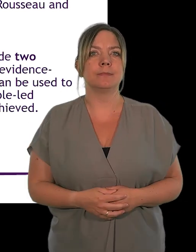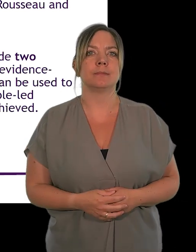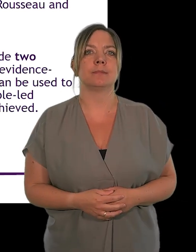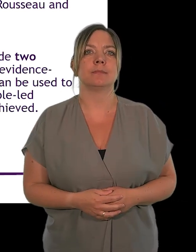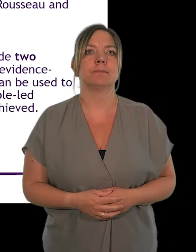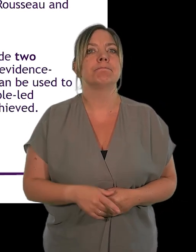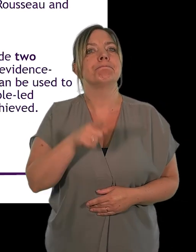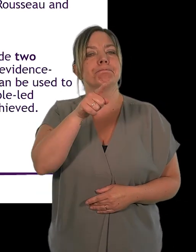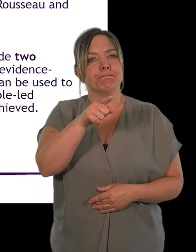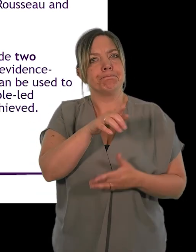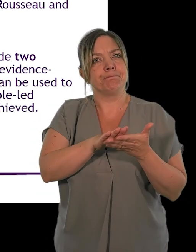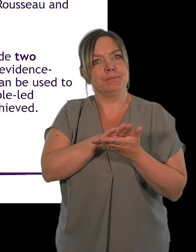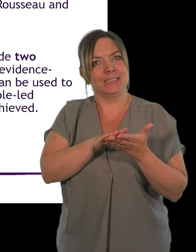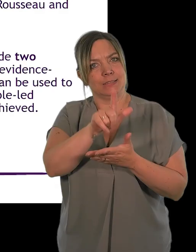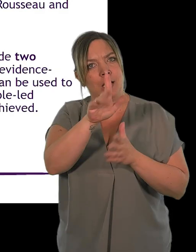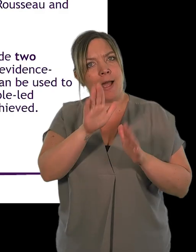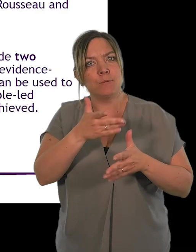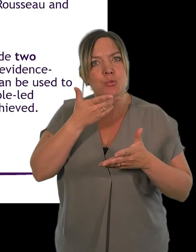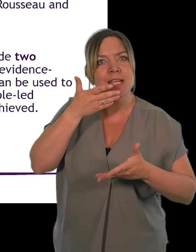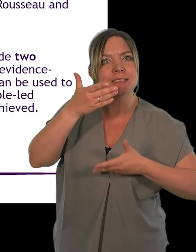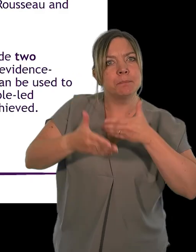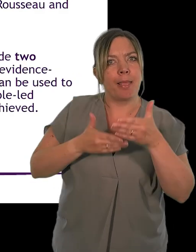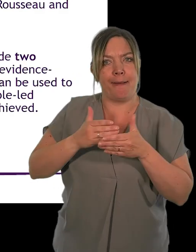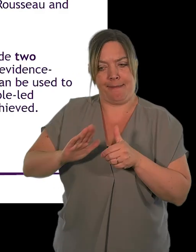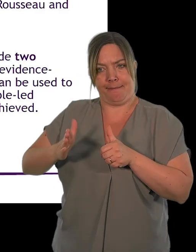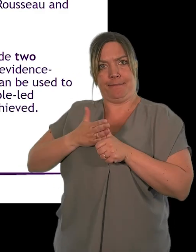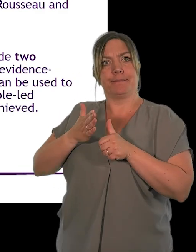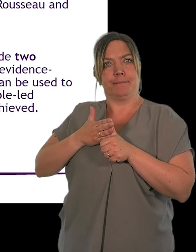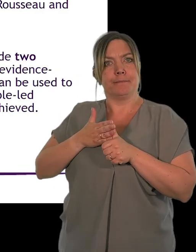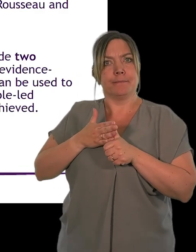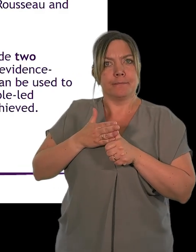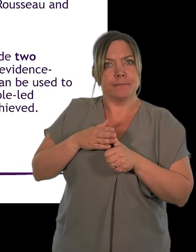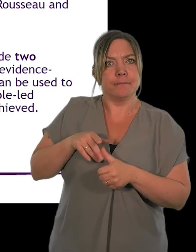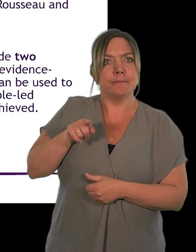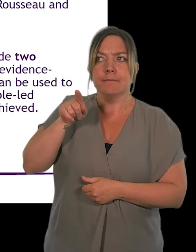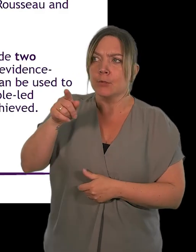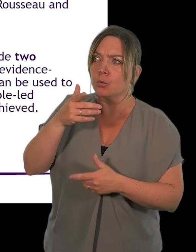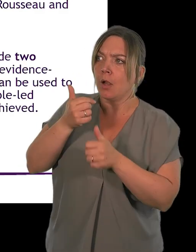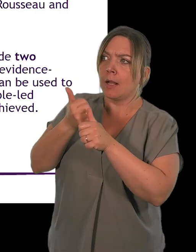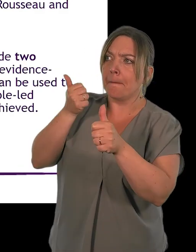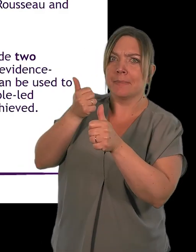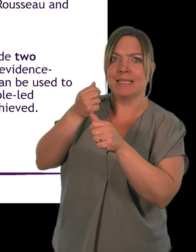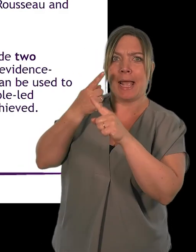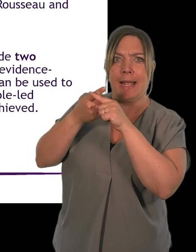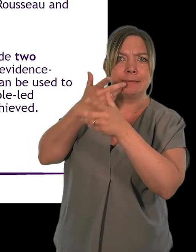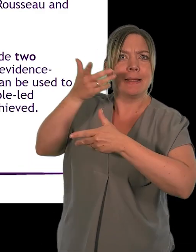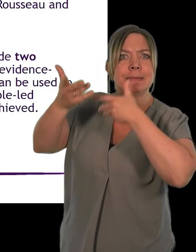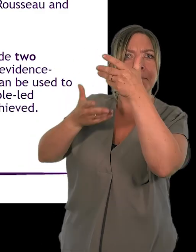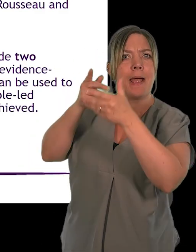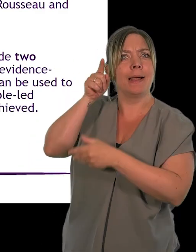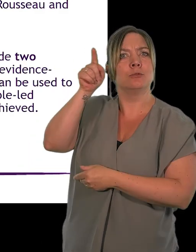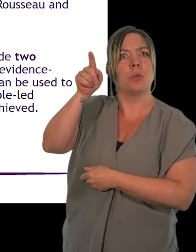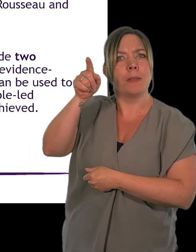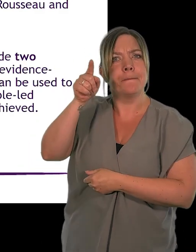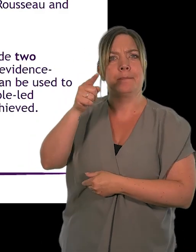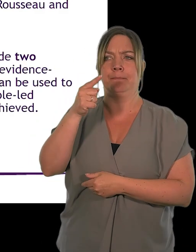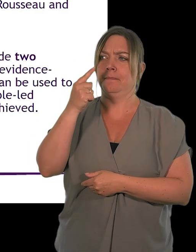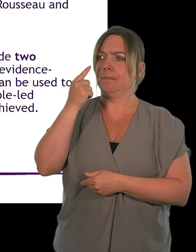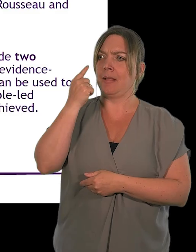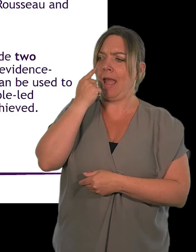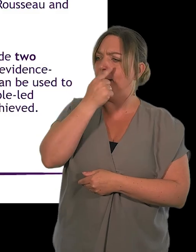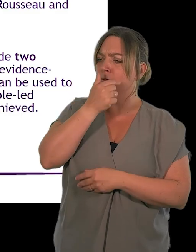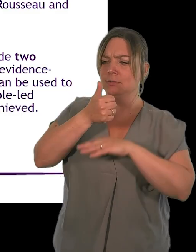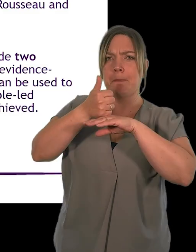you are required to explain firstly to Company X what evidence-based practice is. In